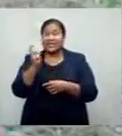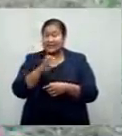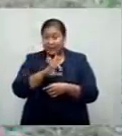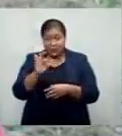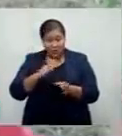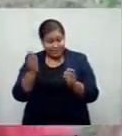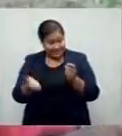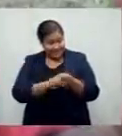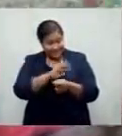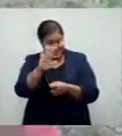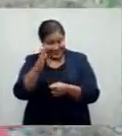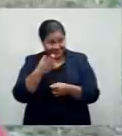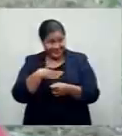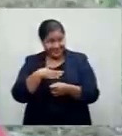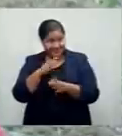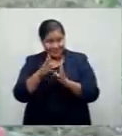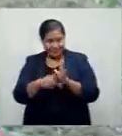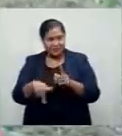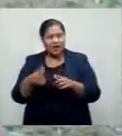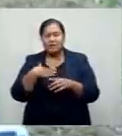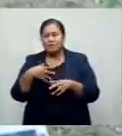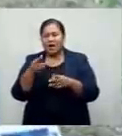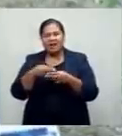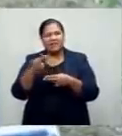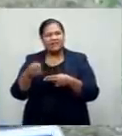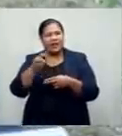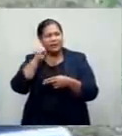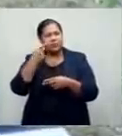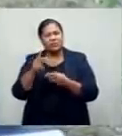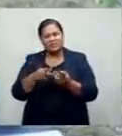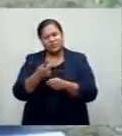cane, then my farm will produce nil